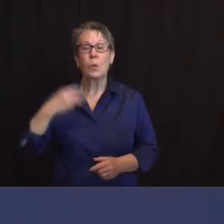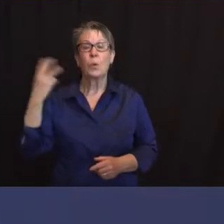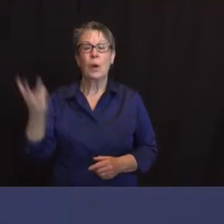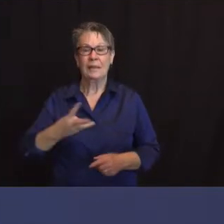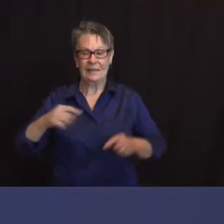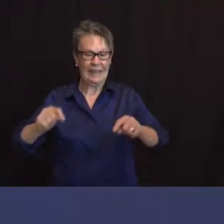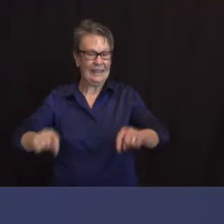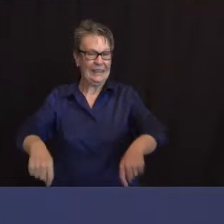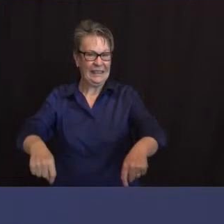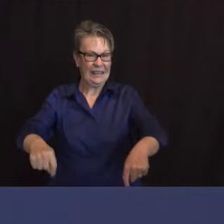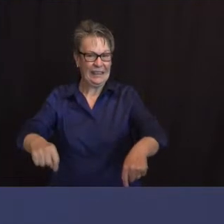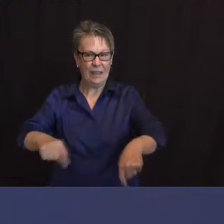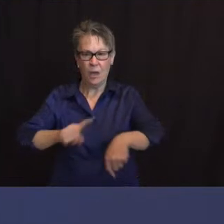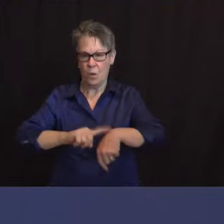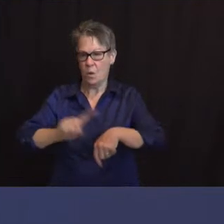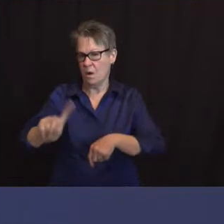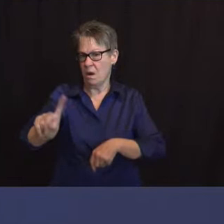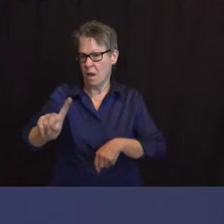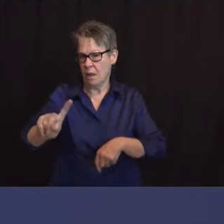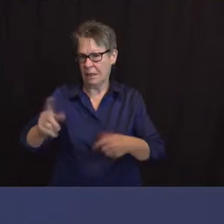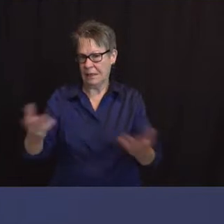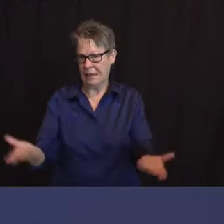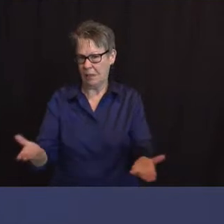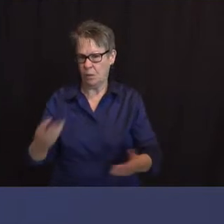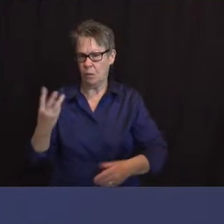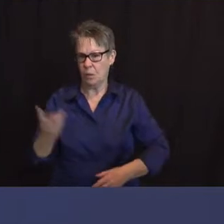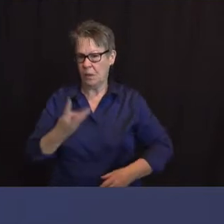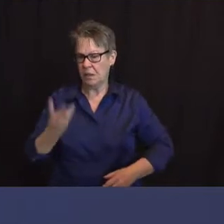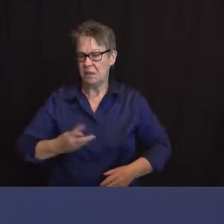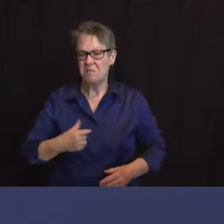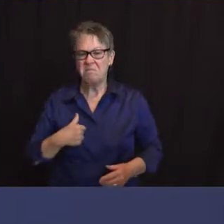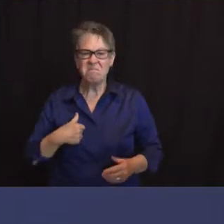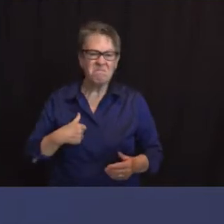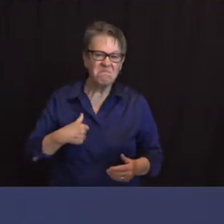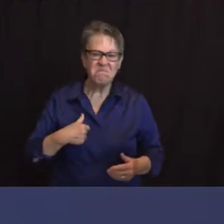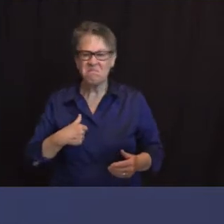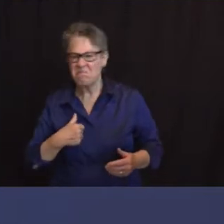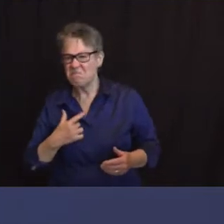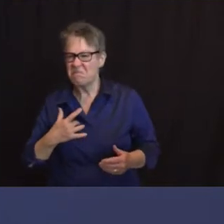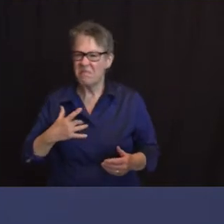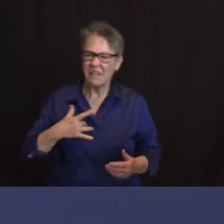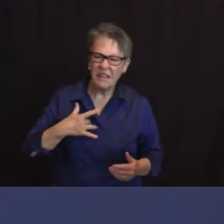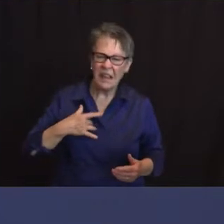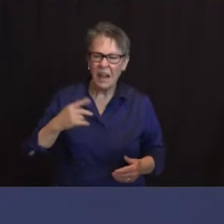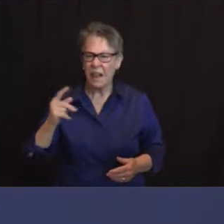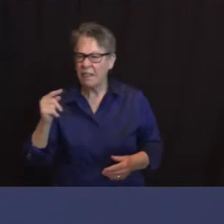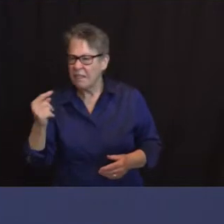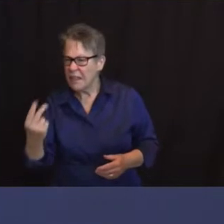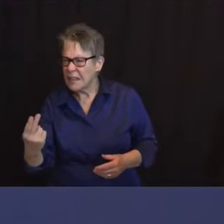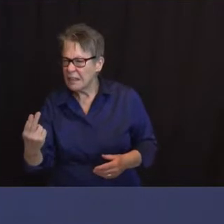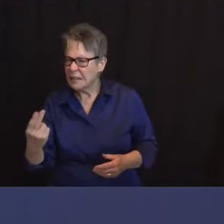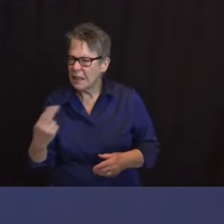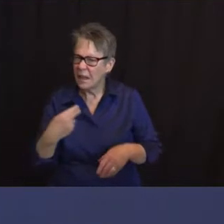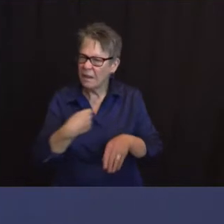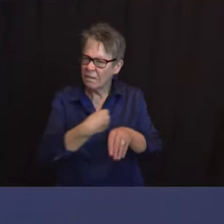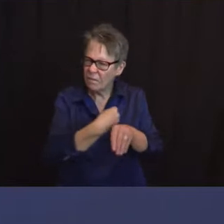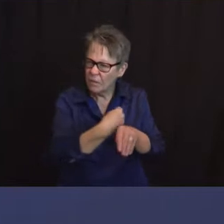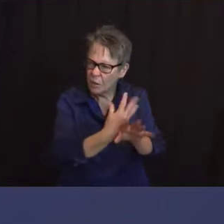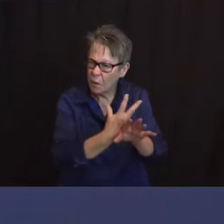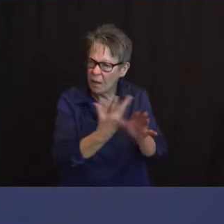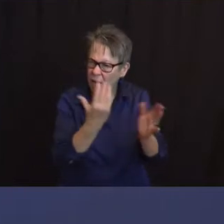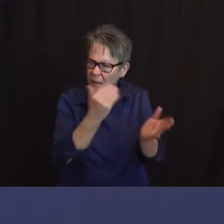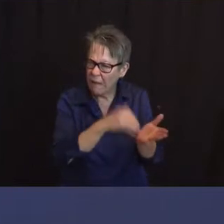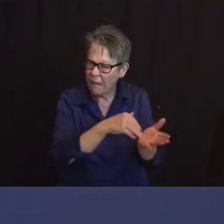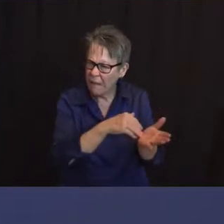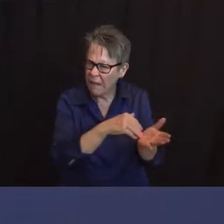o'clock. And my guess is we'll be in a similar mode of virtual on Thursday and then somewhere in the state at a